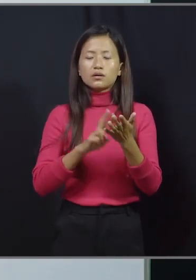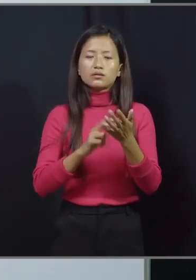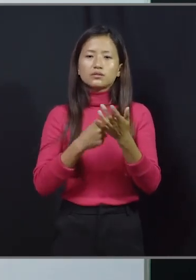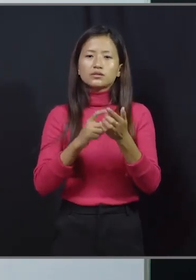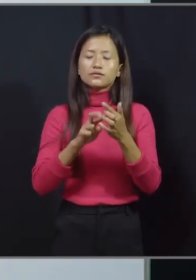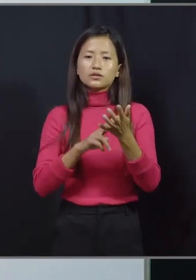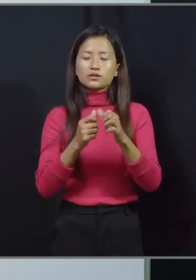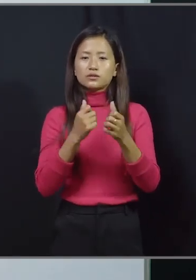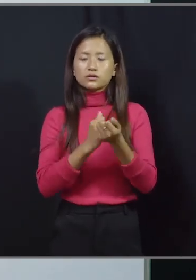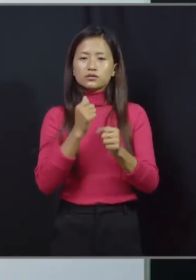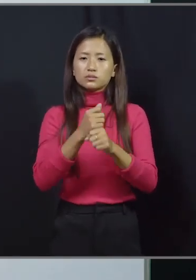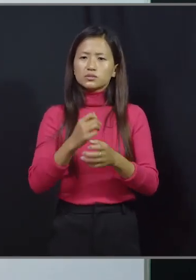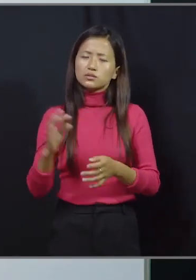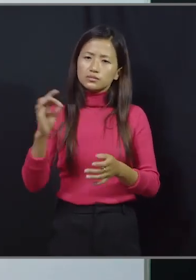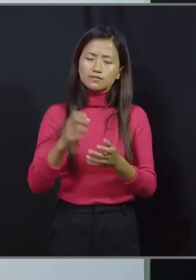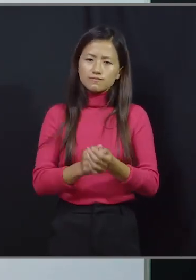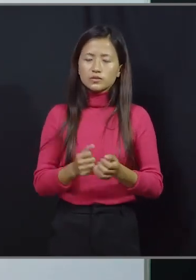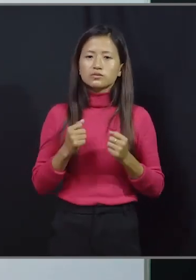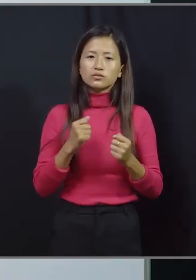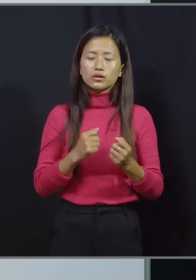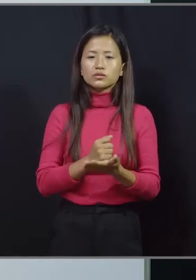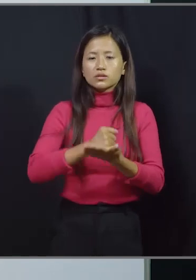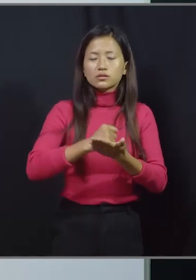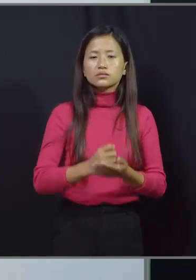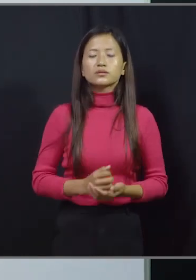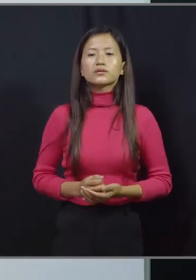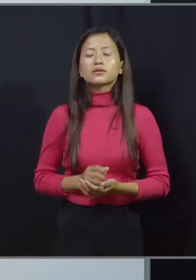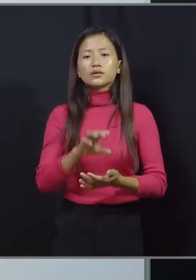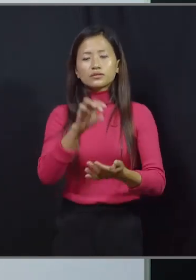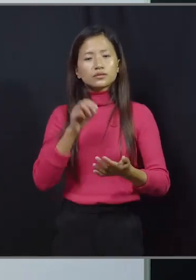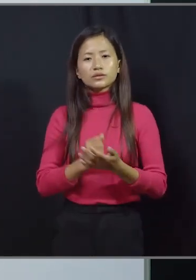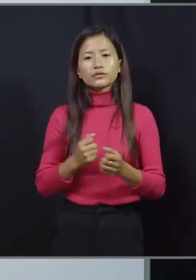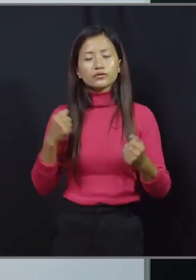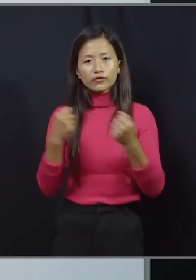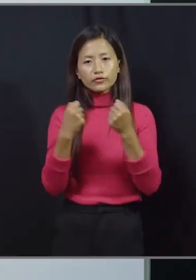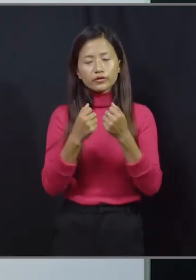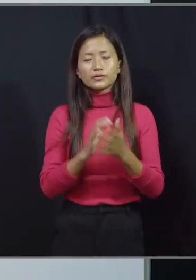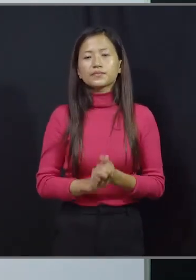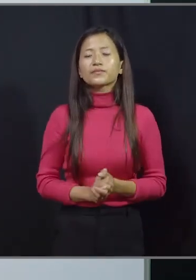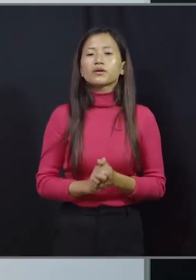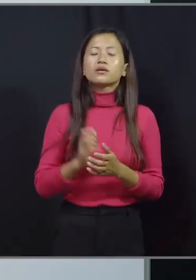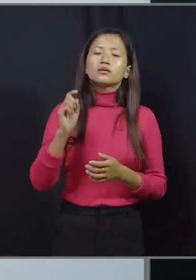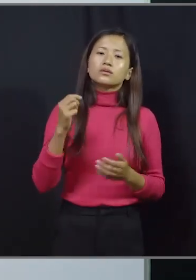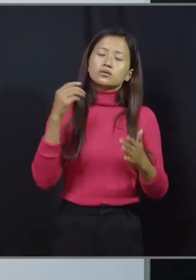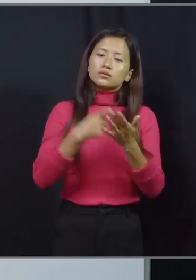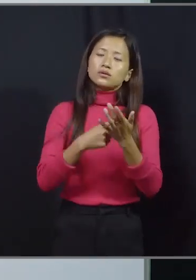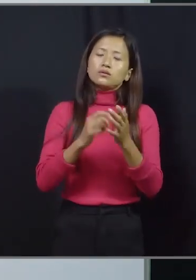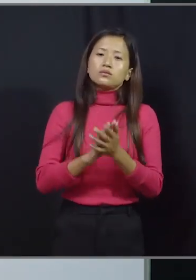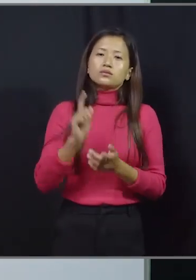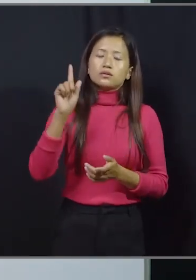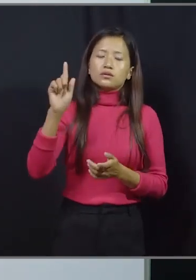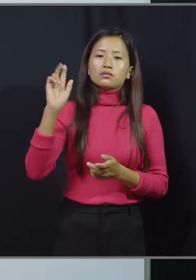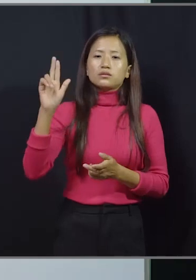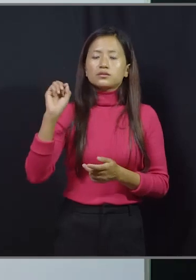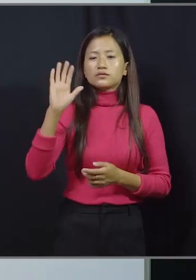territory, which also in fact provided one of the causes that led to the revolt of 1857. The next point